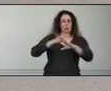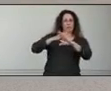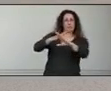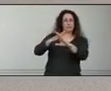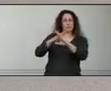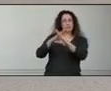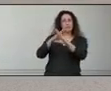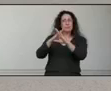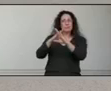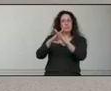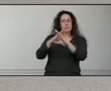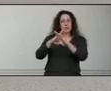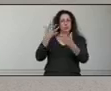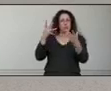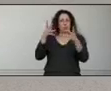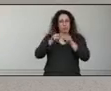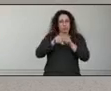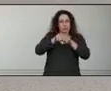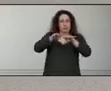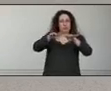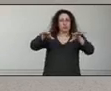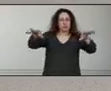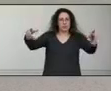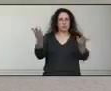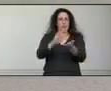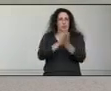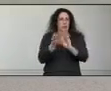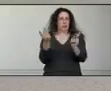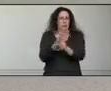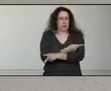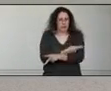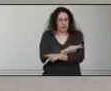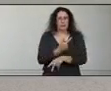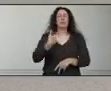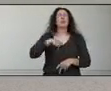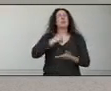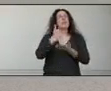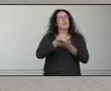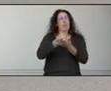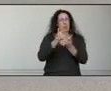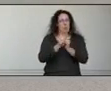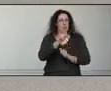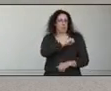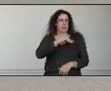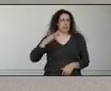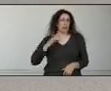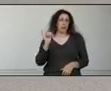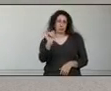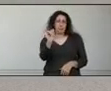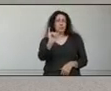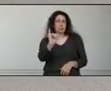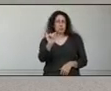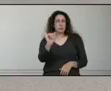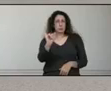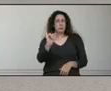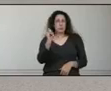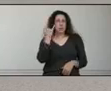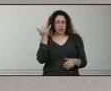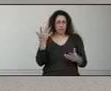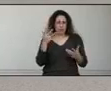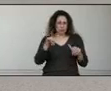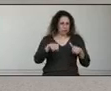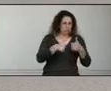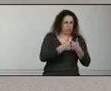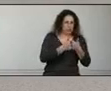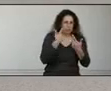that they can implement to prevent the spread. And we've even assisted with staffing if they have had staffing challenges due